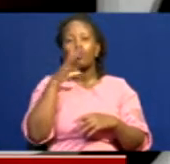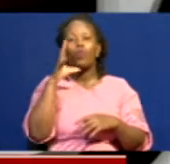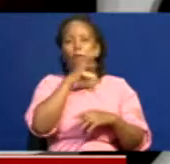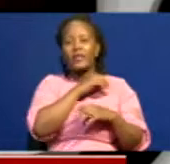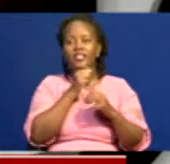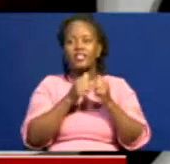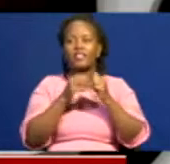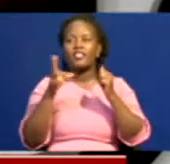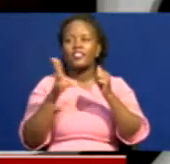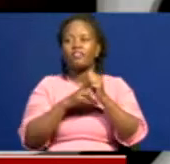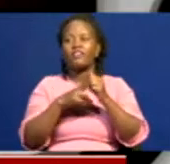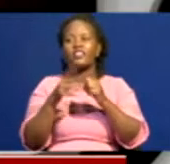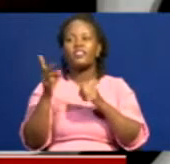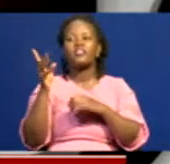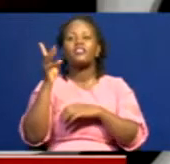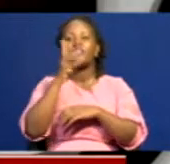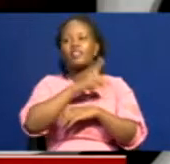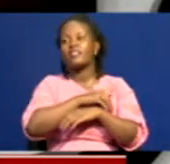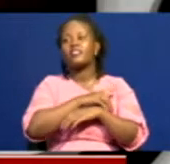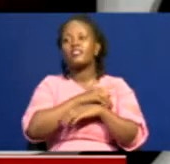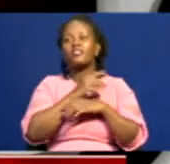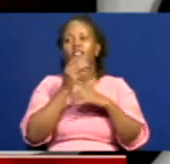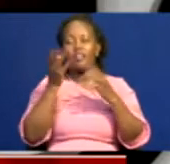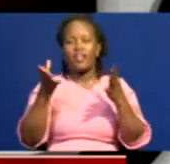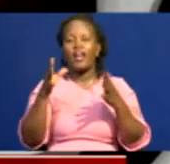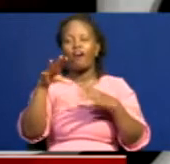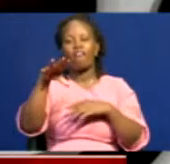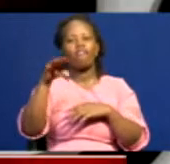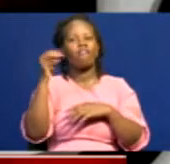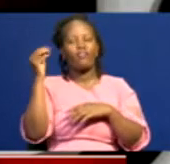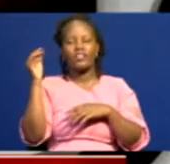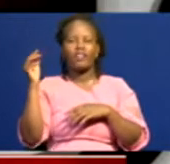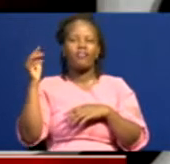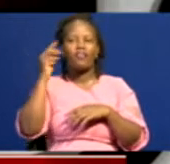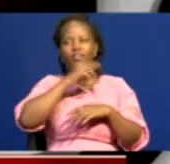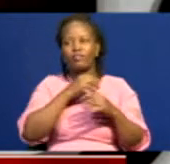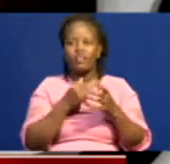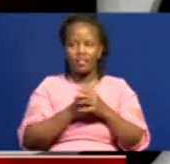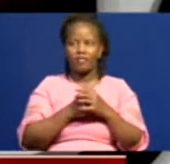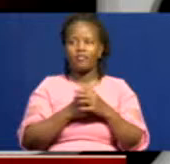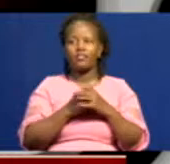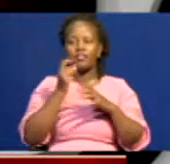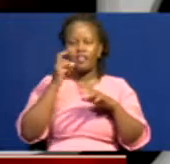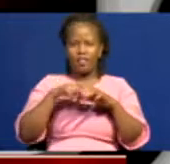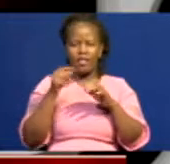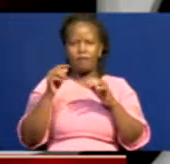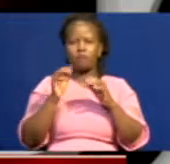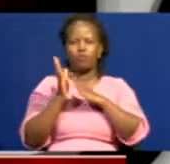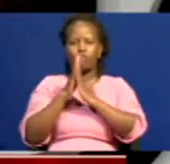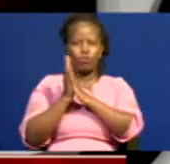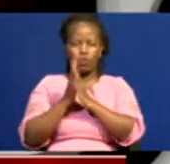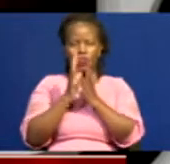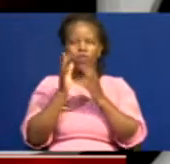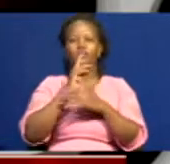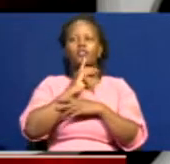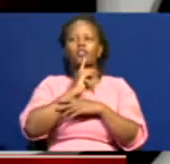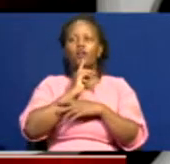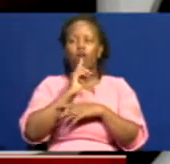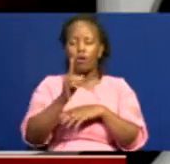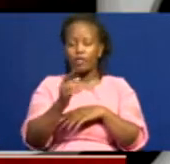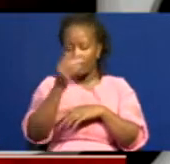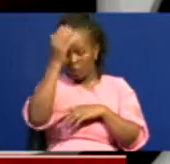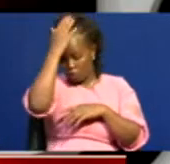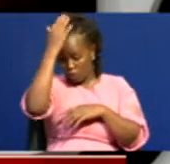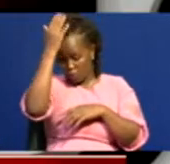days? He has been found. When the matter came up for directions on Monday before